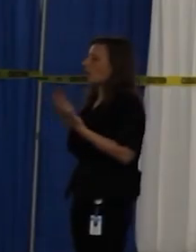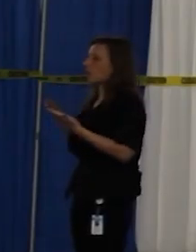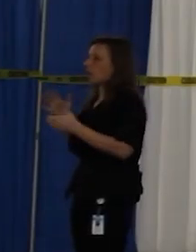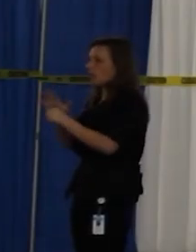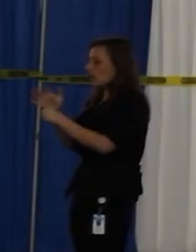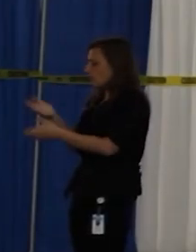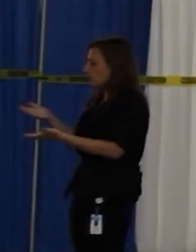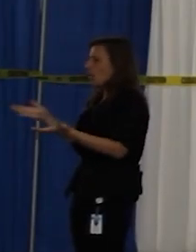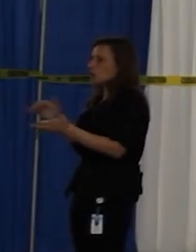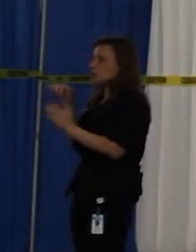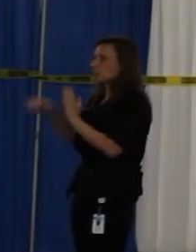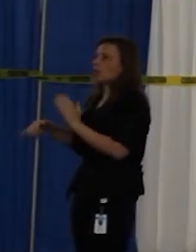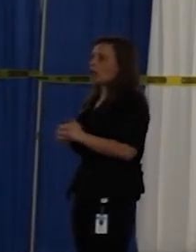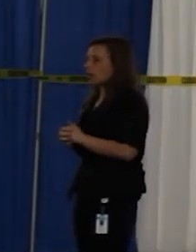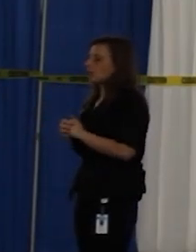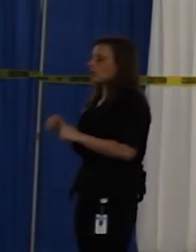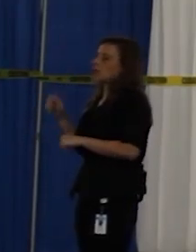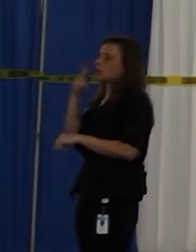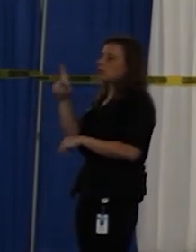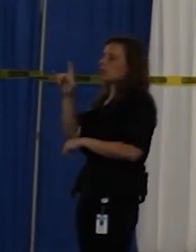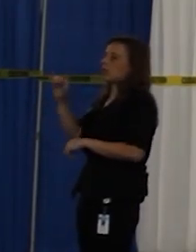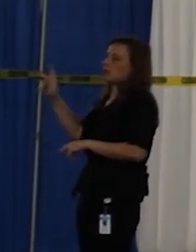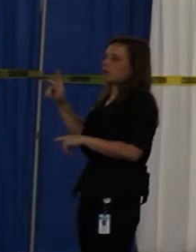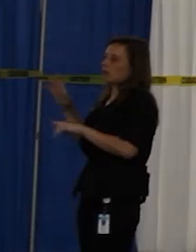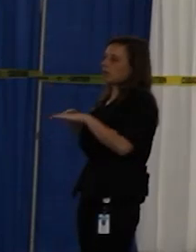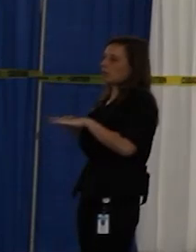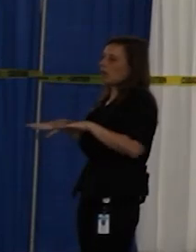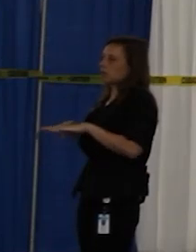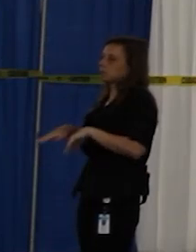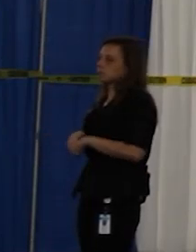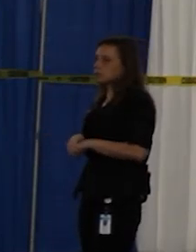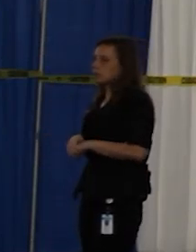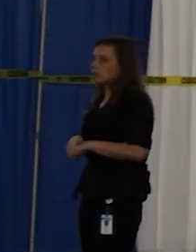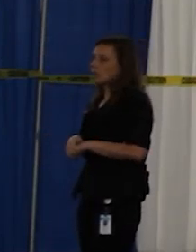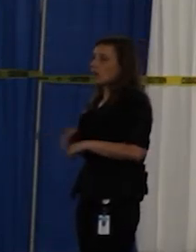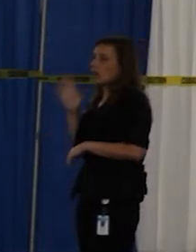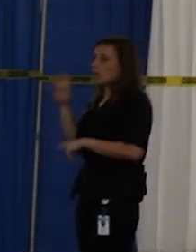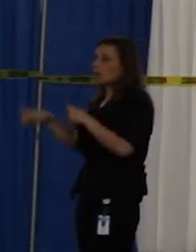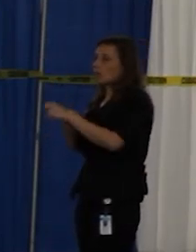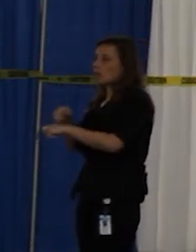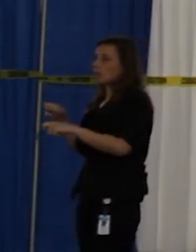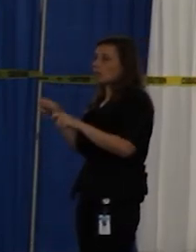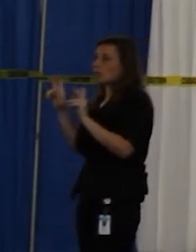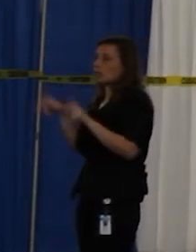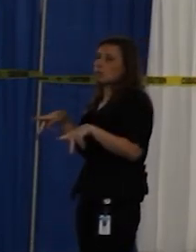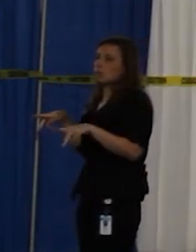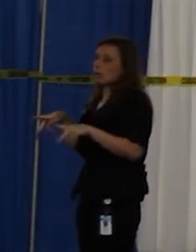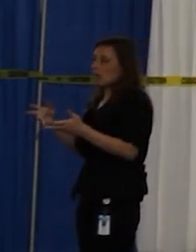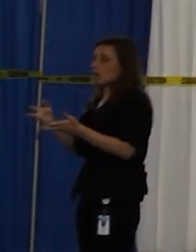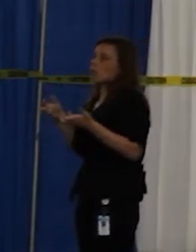social media links there too at the bottom of the slide. Well, with that, I will wrap up, and I really want